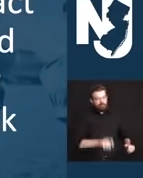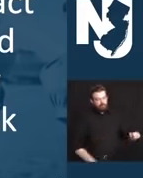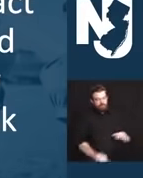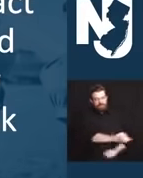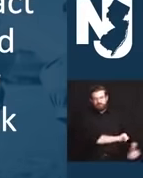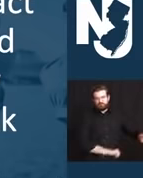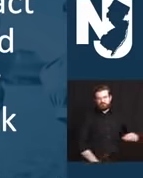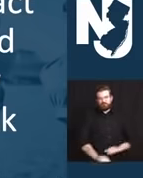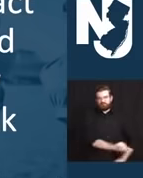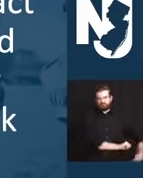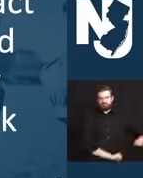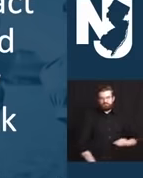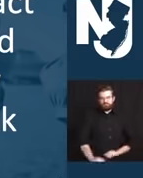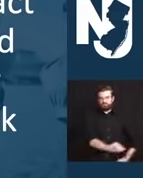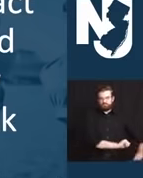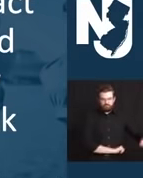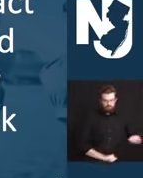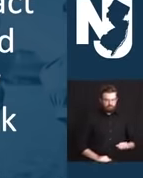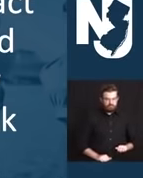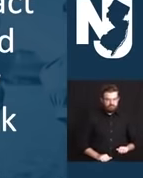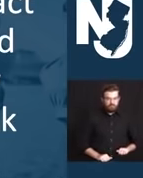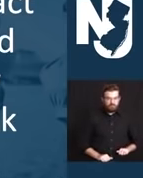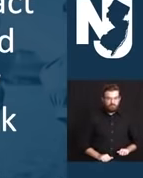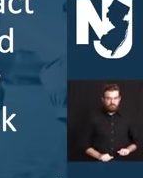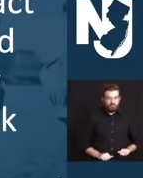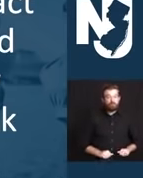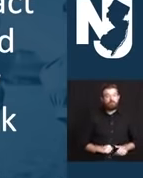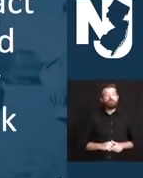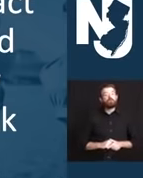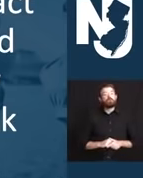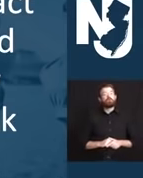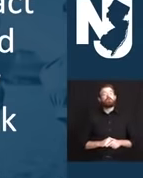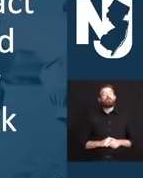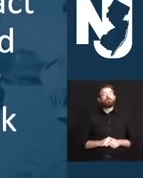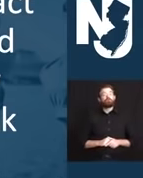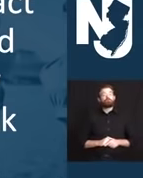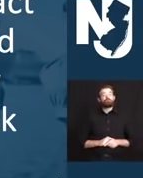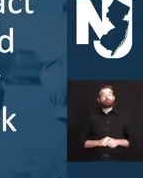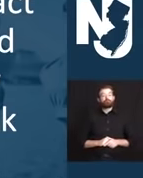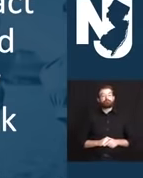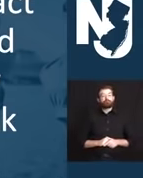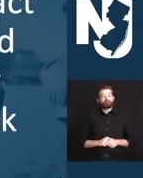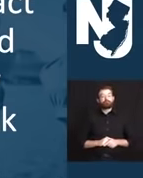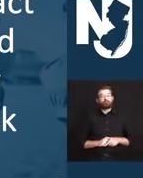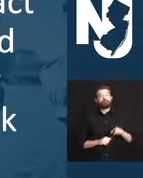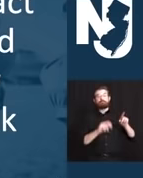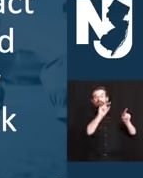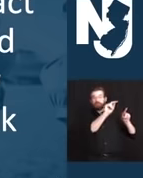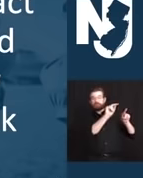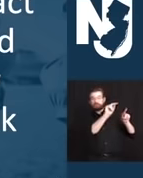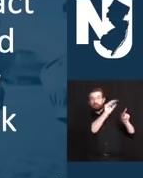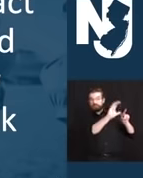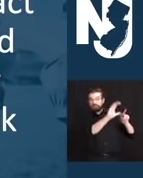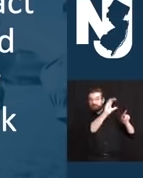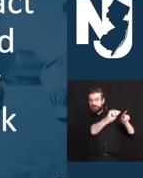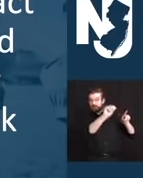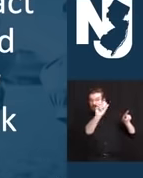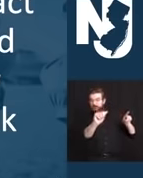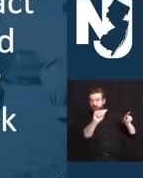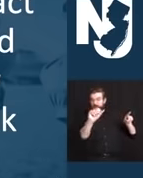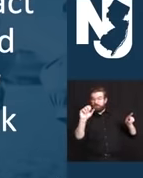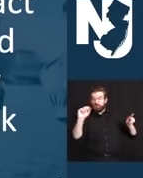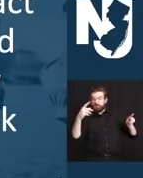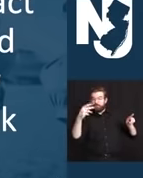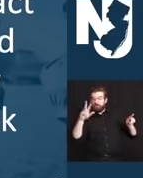either the New Jersey Interscholastic Athletic Association or the NCAA must abide by those associations'